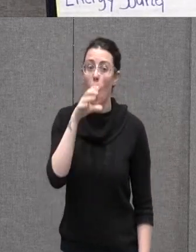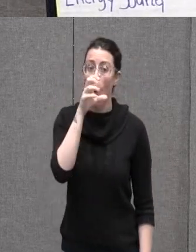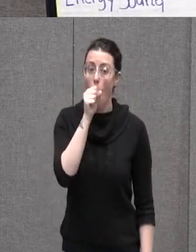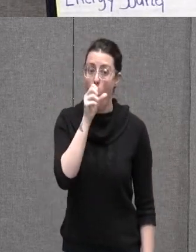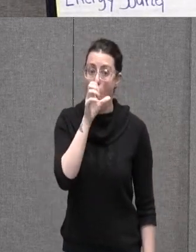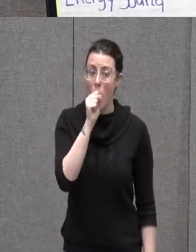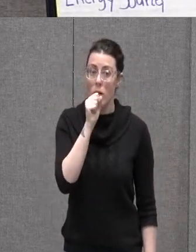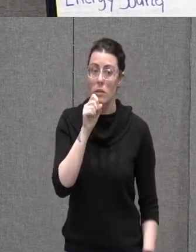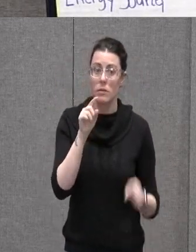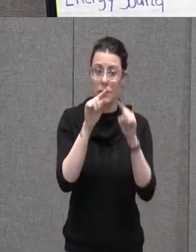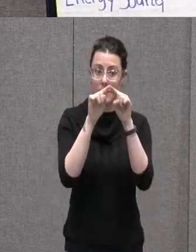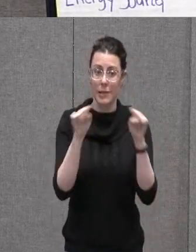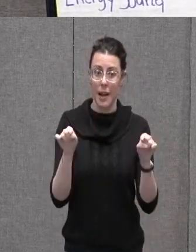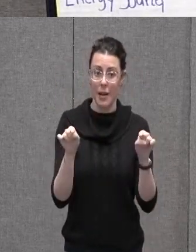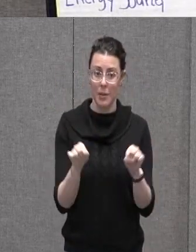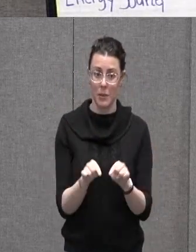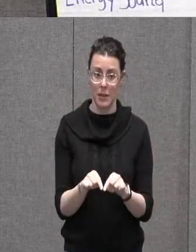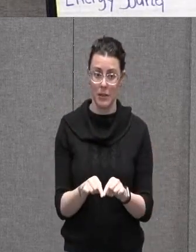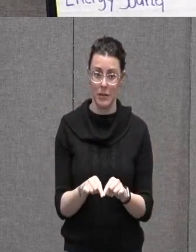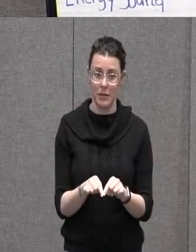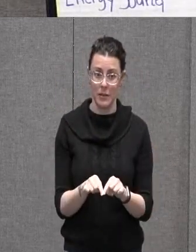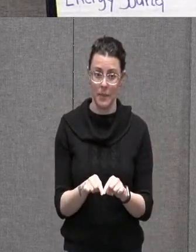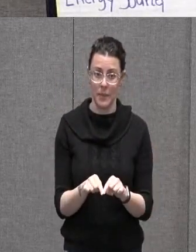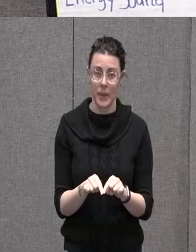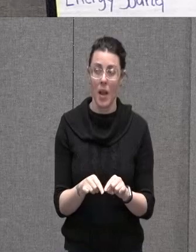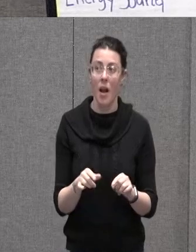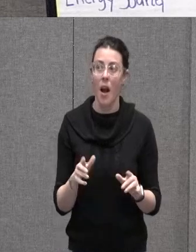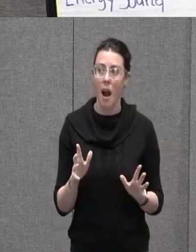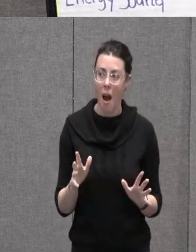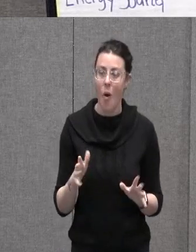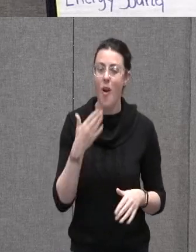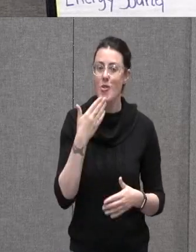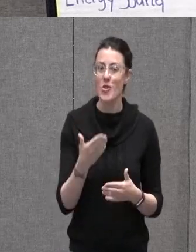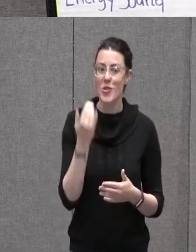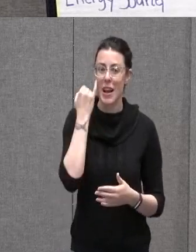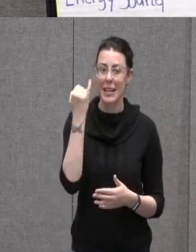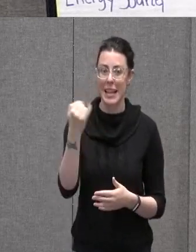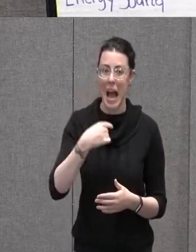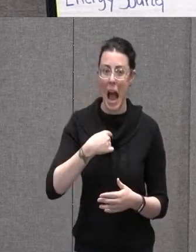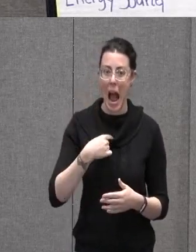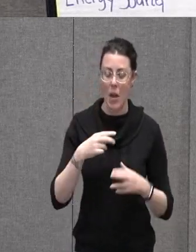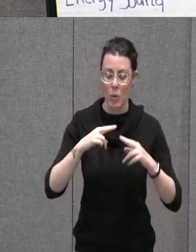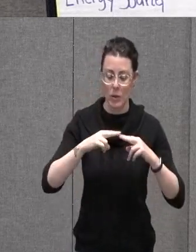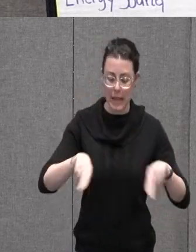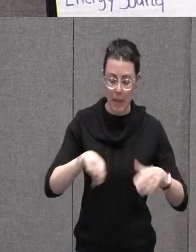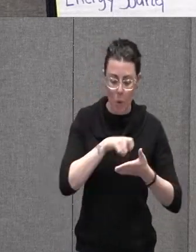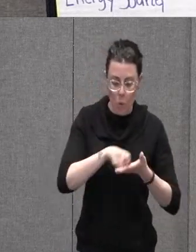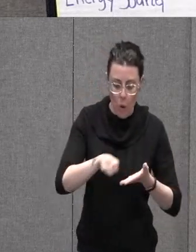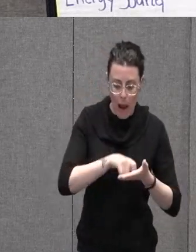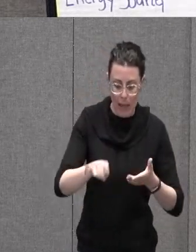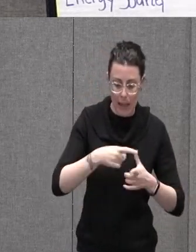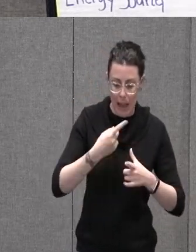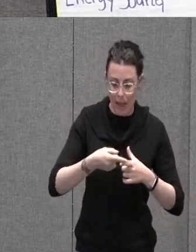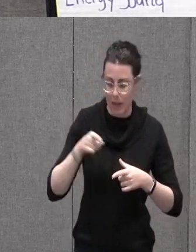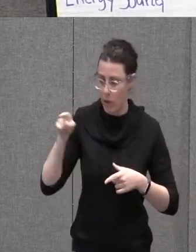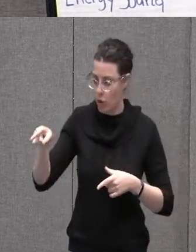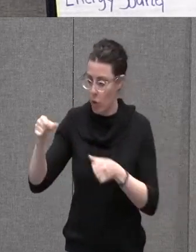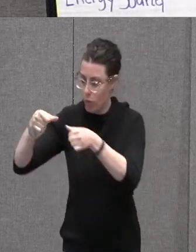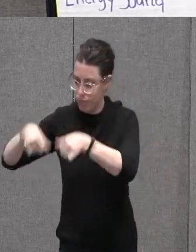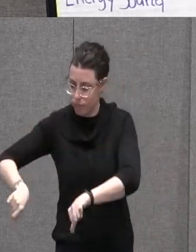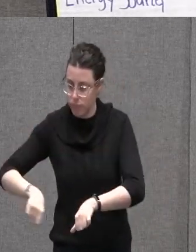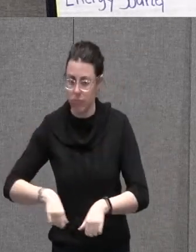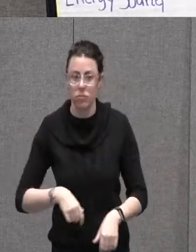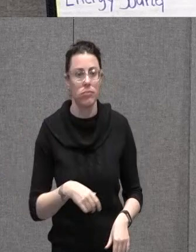How about this? How about I get the tape, I write what it is, and then you put it on the mind Oh, that map. would be excellent. How about we do that? So Okay. here's